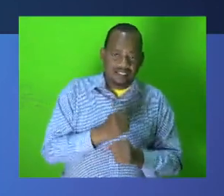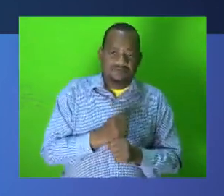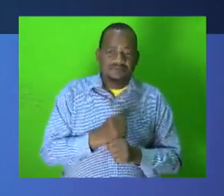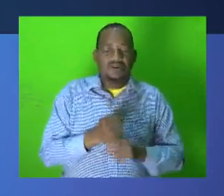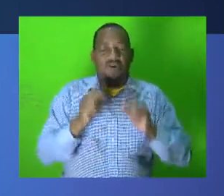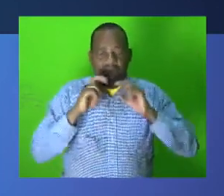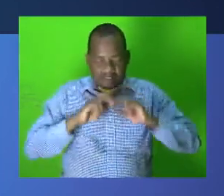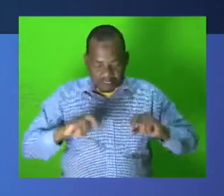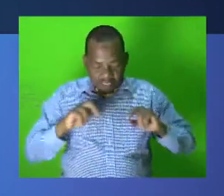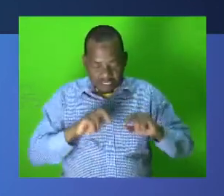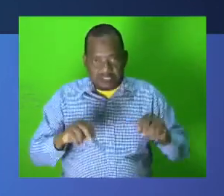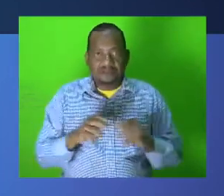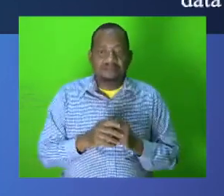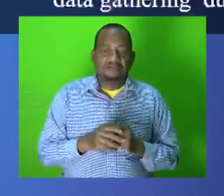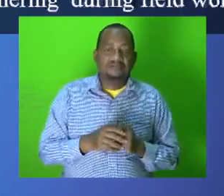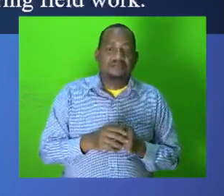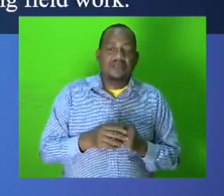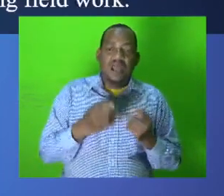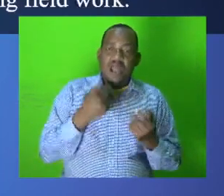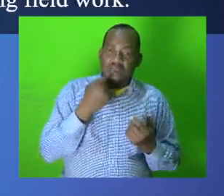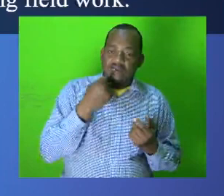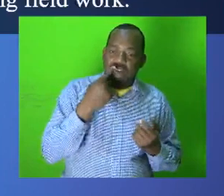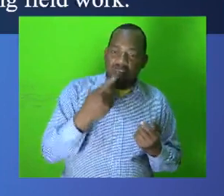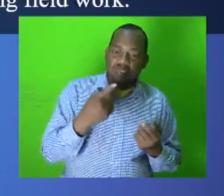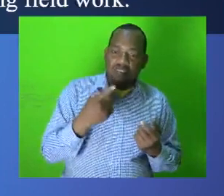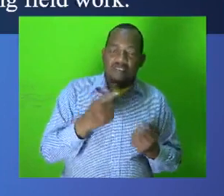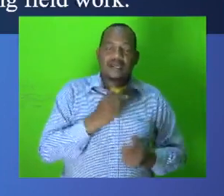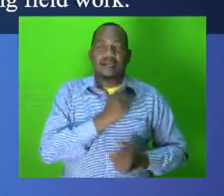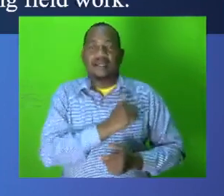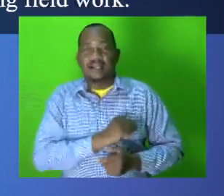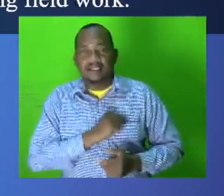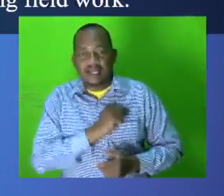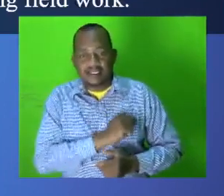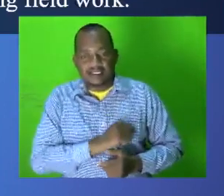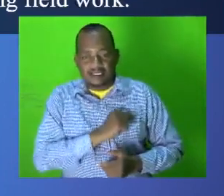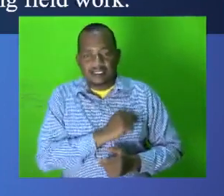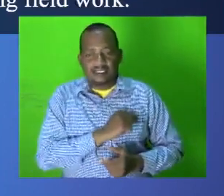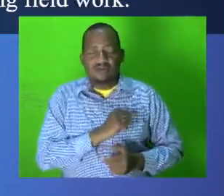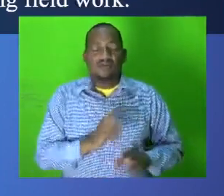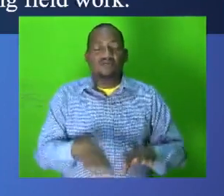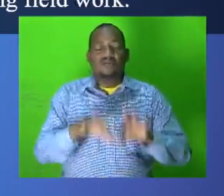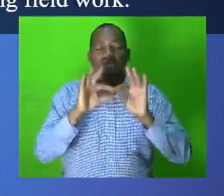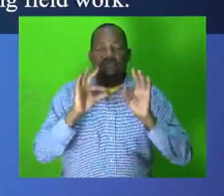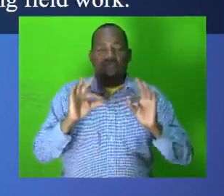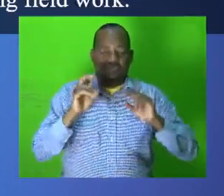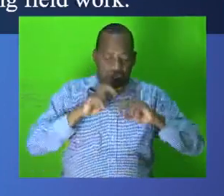of research, and lastly, we'll look at the step used to conduct research